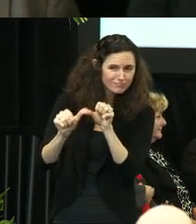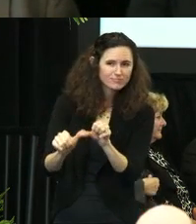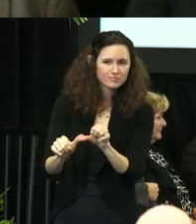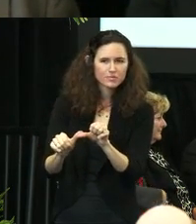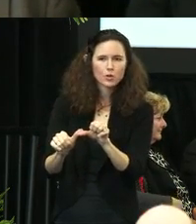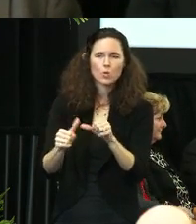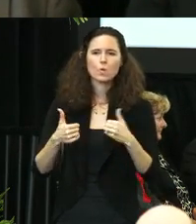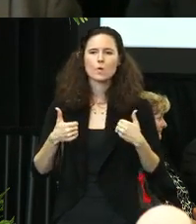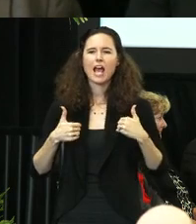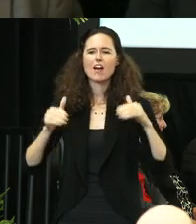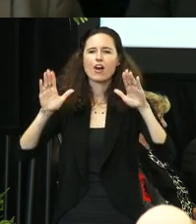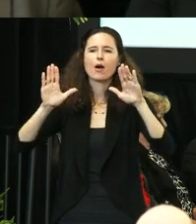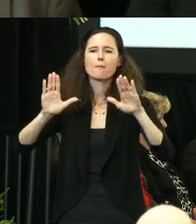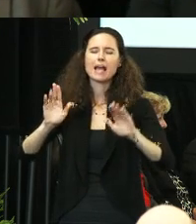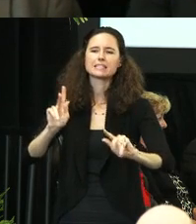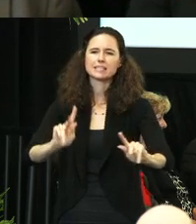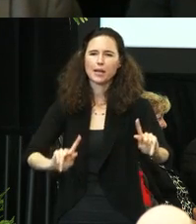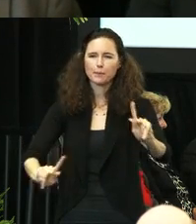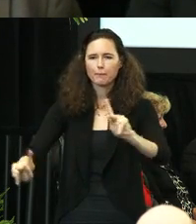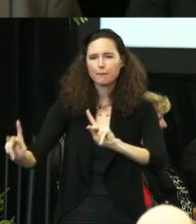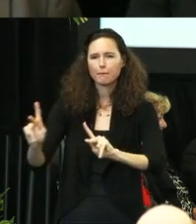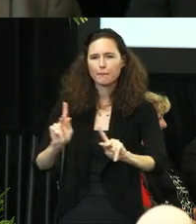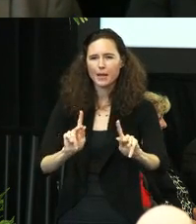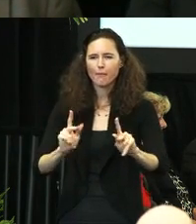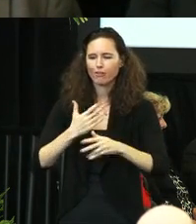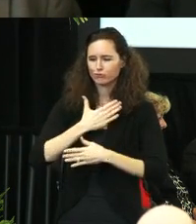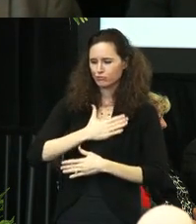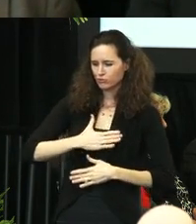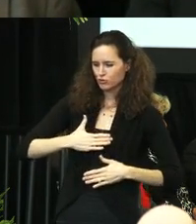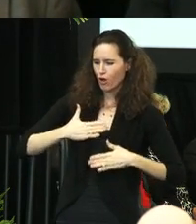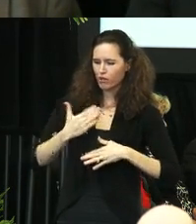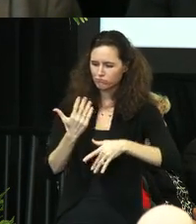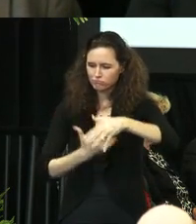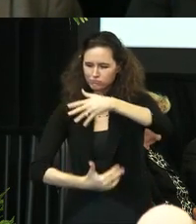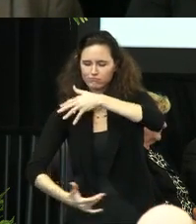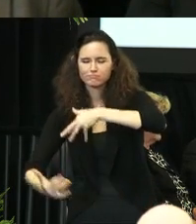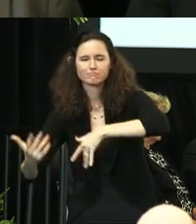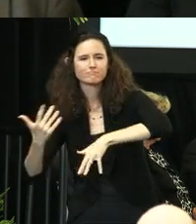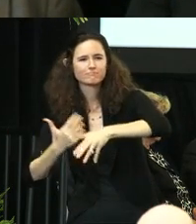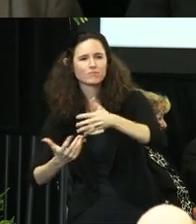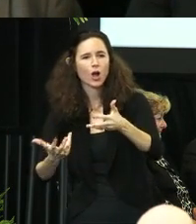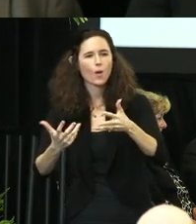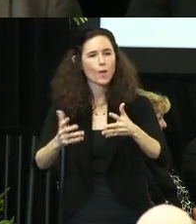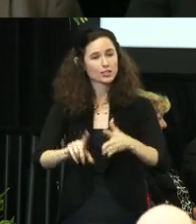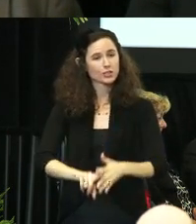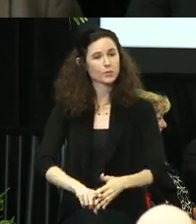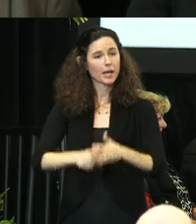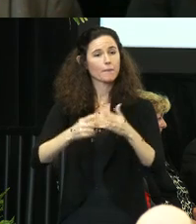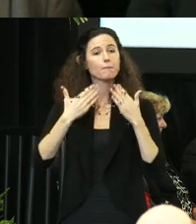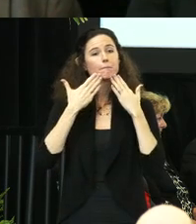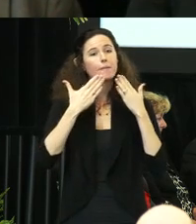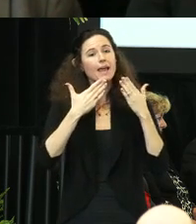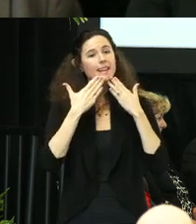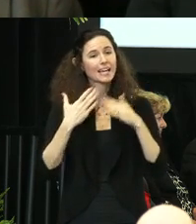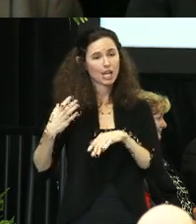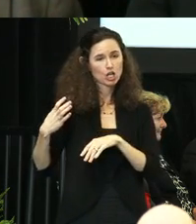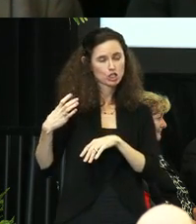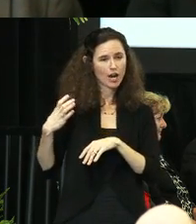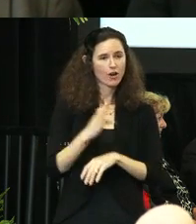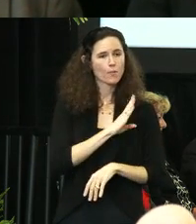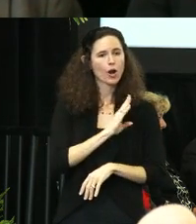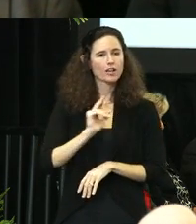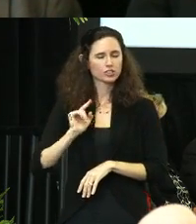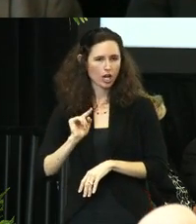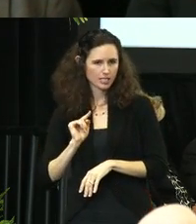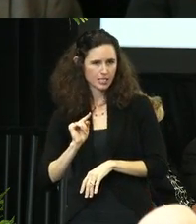have amazing people to enjoy. I want to begin by thanking the chair of our Board of Trustees, Jim